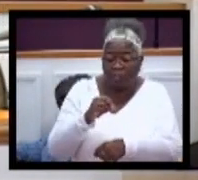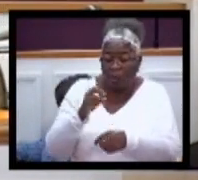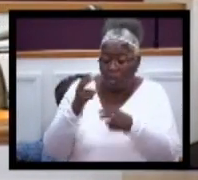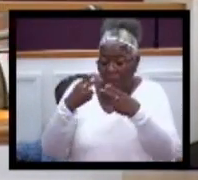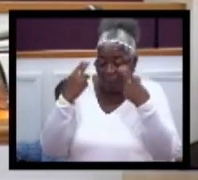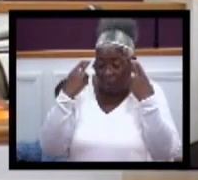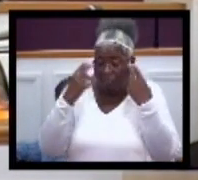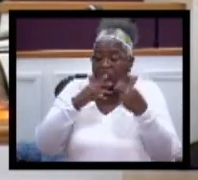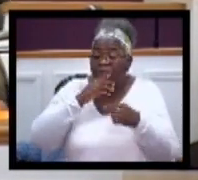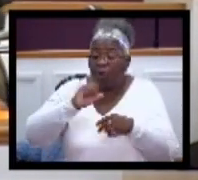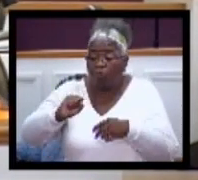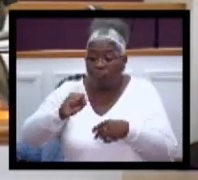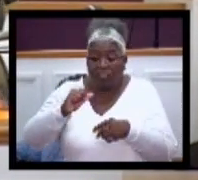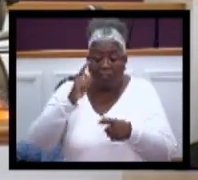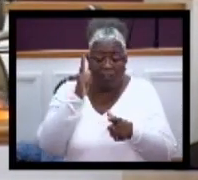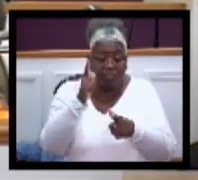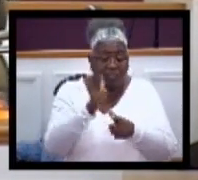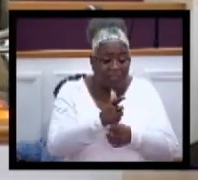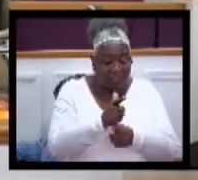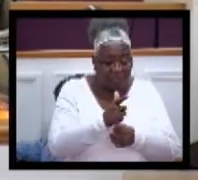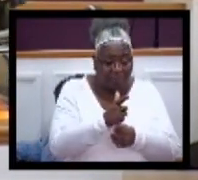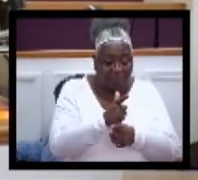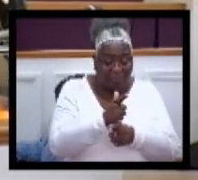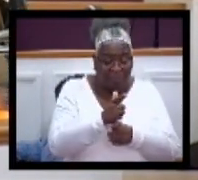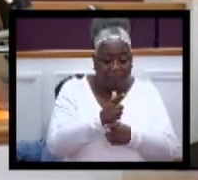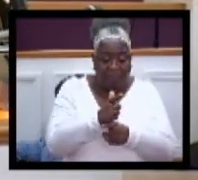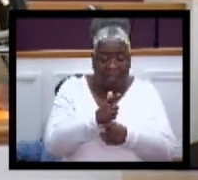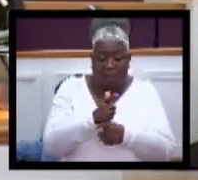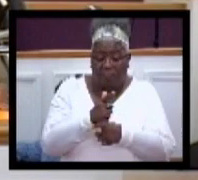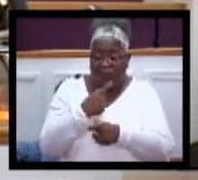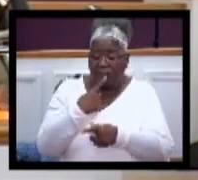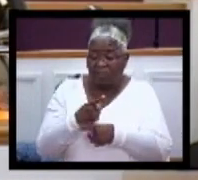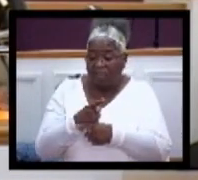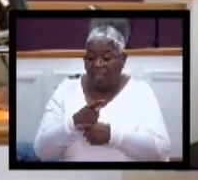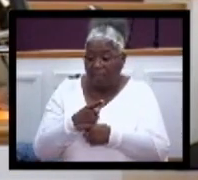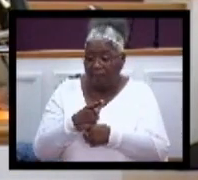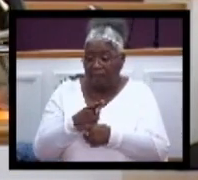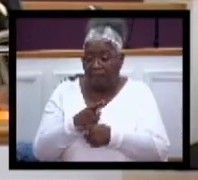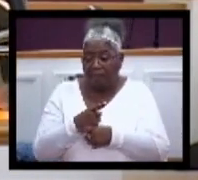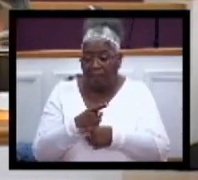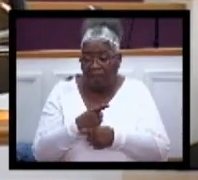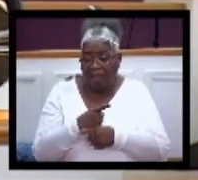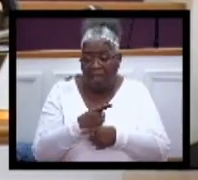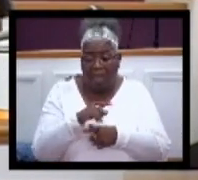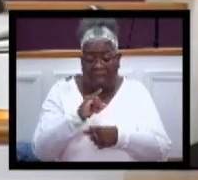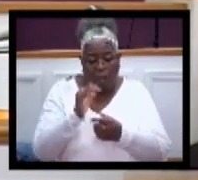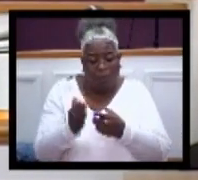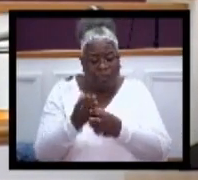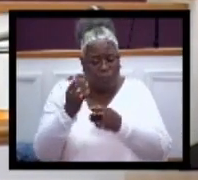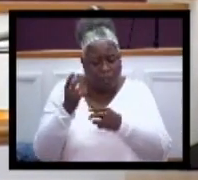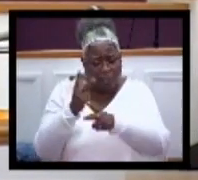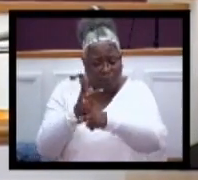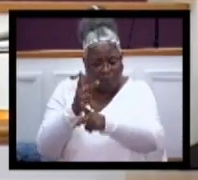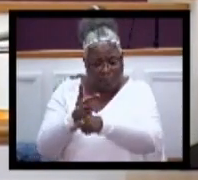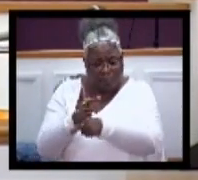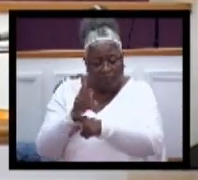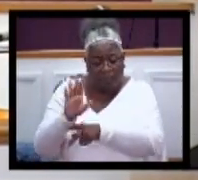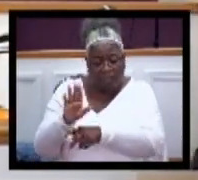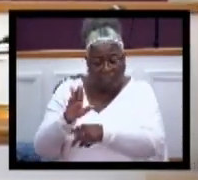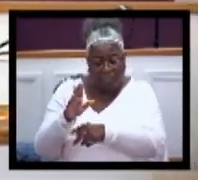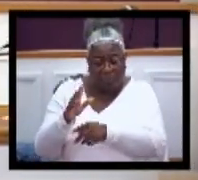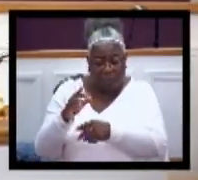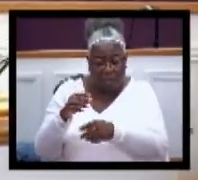Moses' older sister, her name was Miriam, said, listen, Miriam, I want you to watch your little